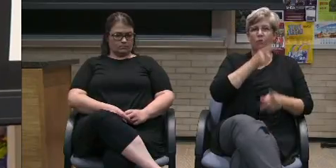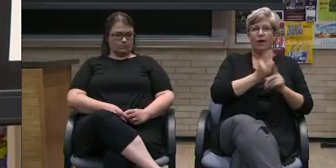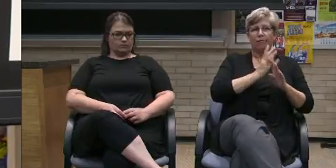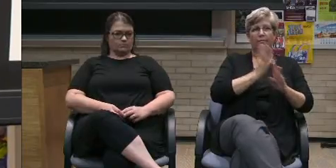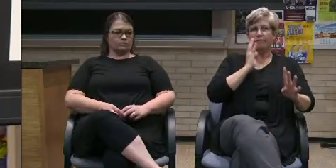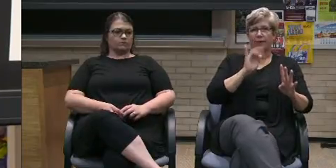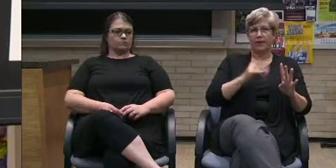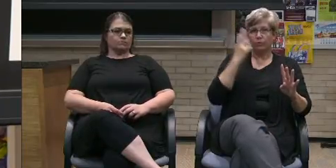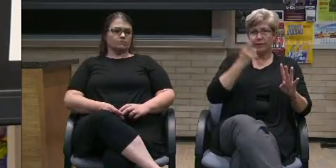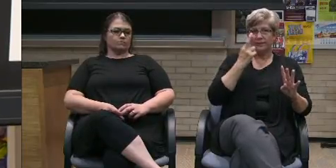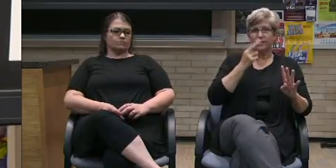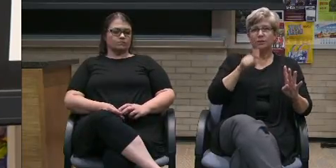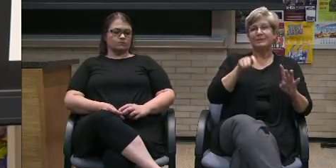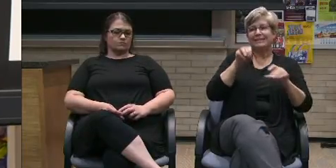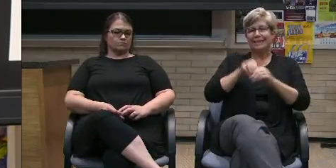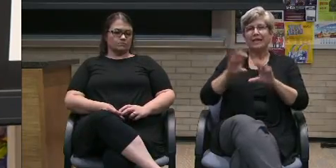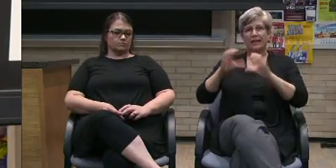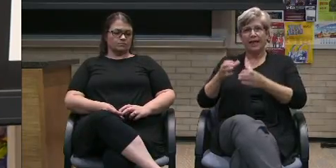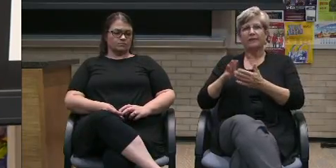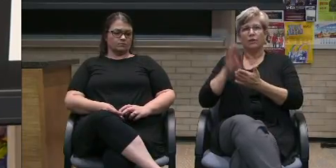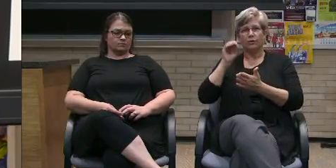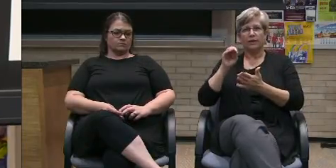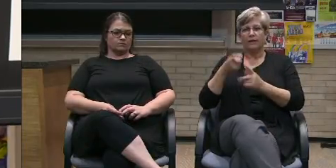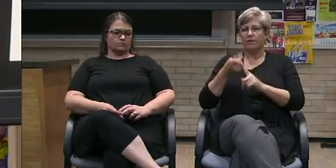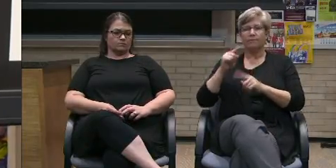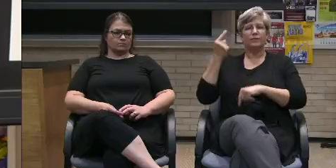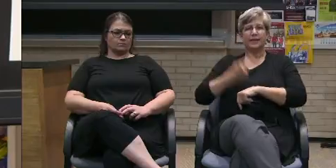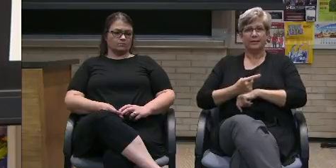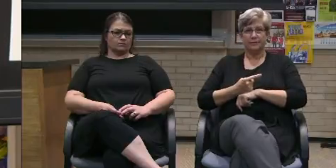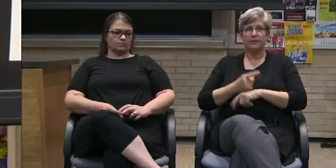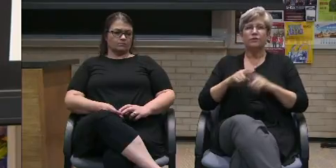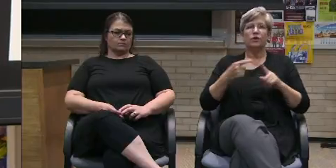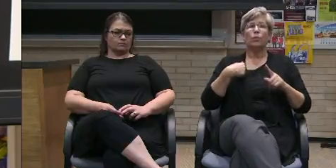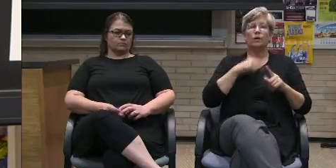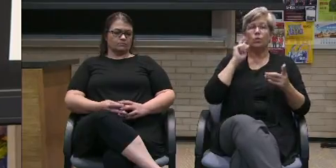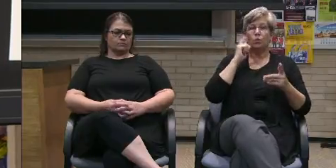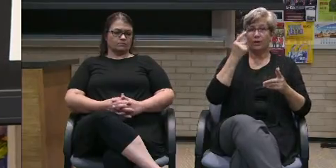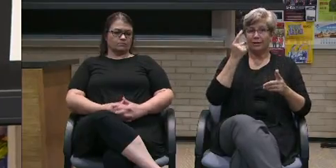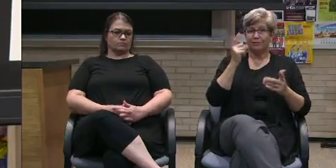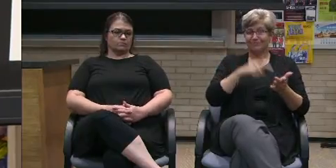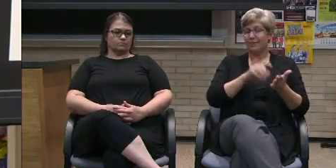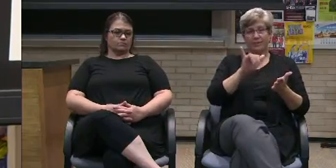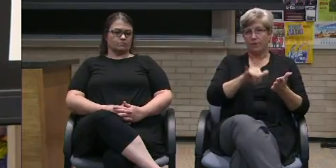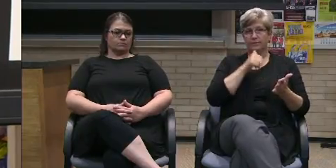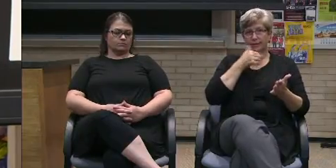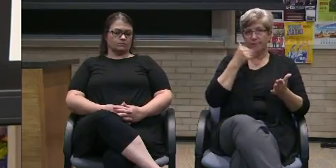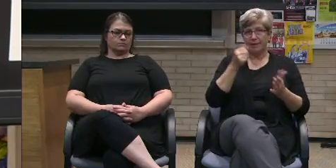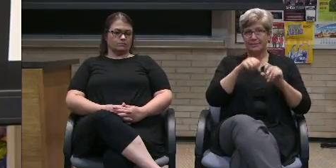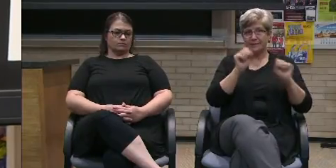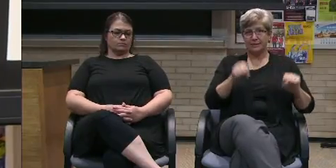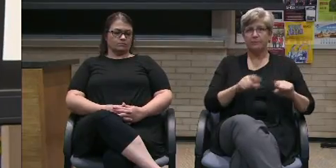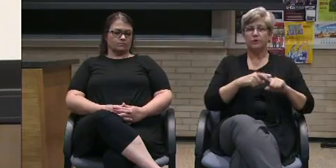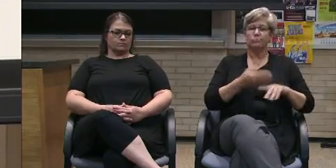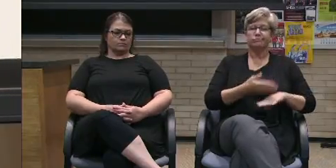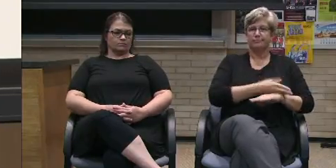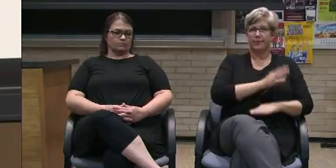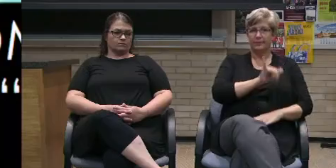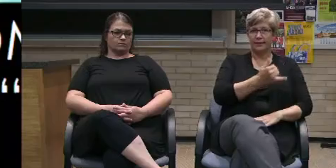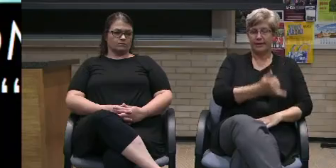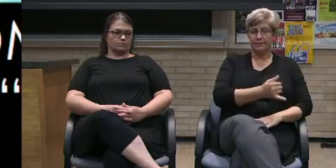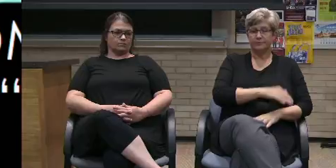we're actually taking significant steps to make that work better for our students. For our post-traditional students, some of them are similar, but